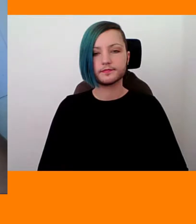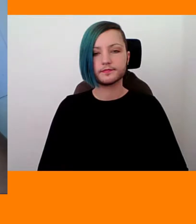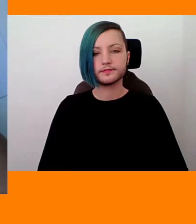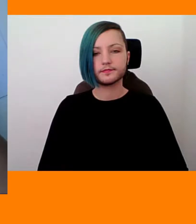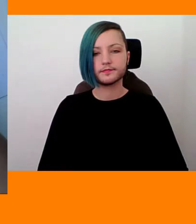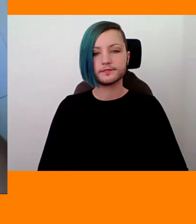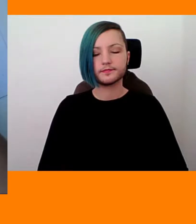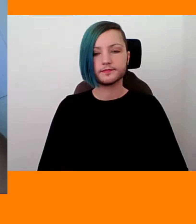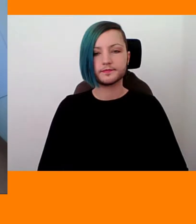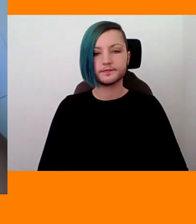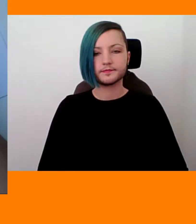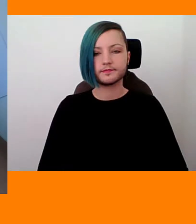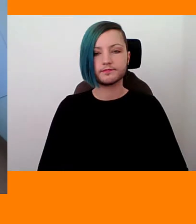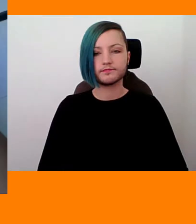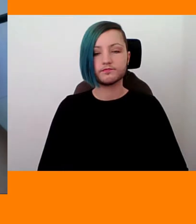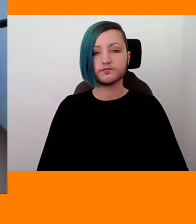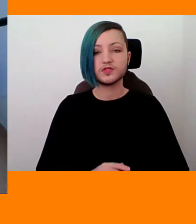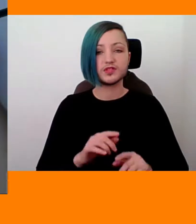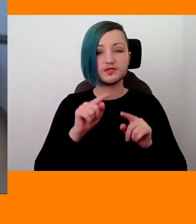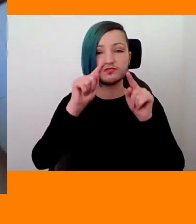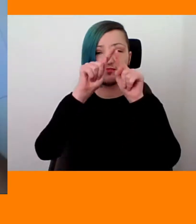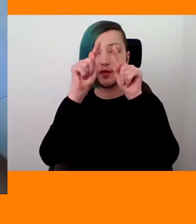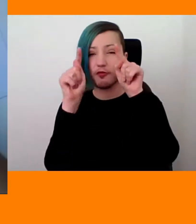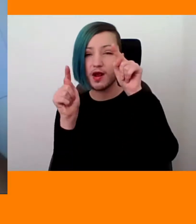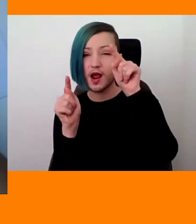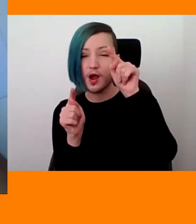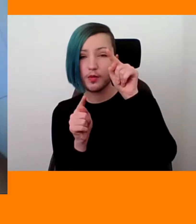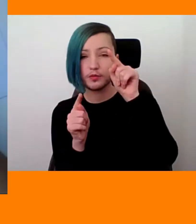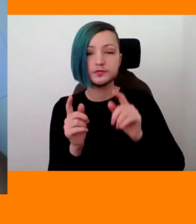And just do it all the way along.